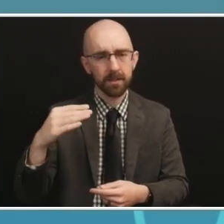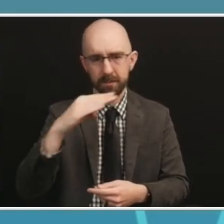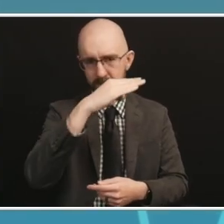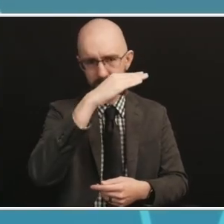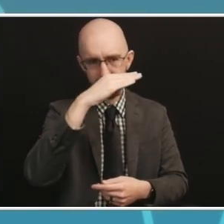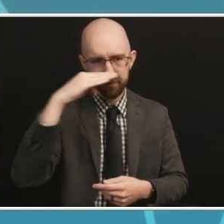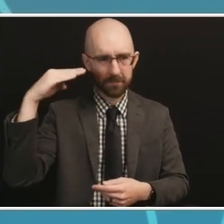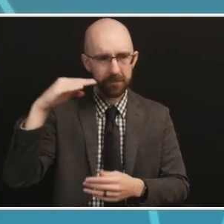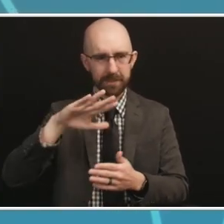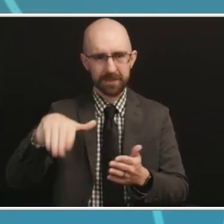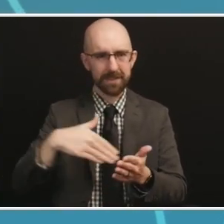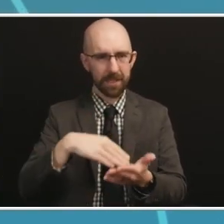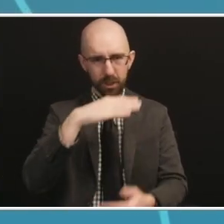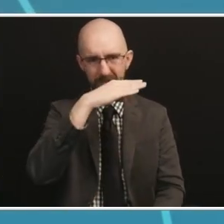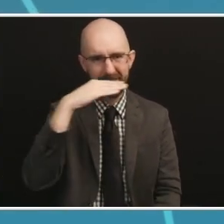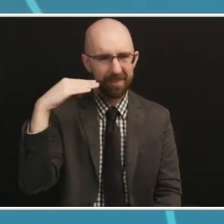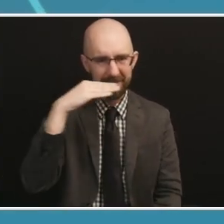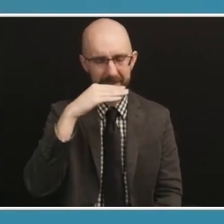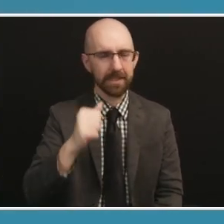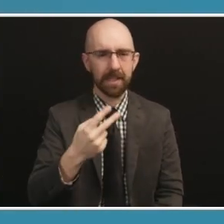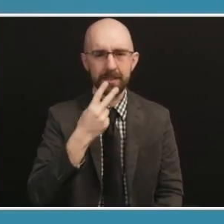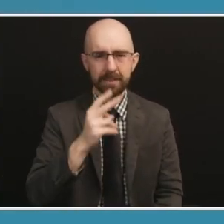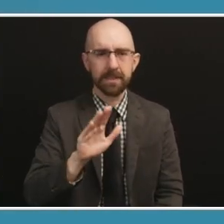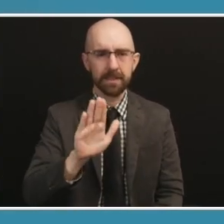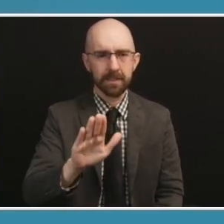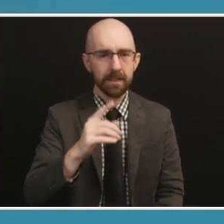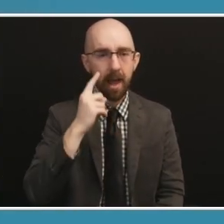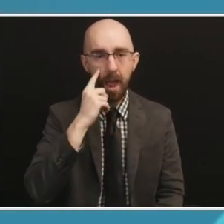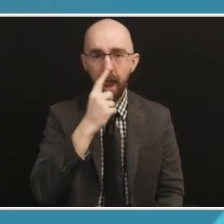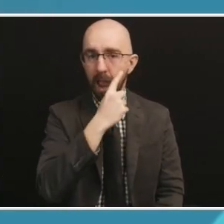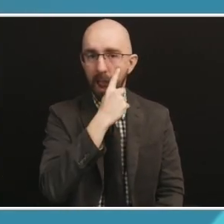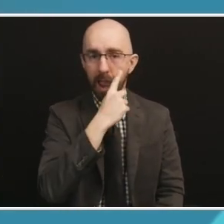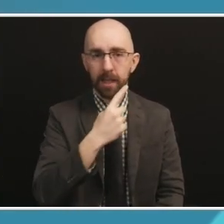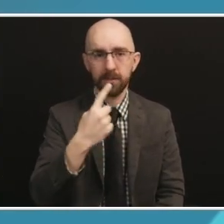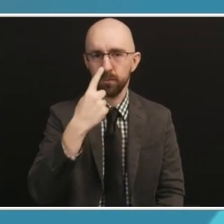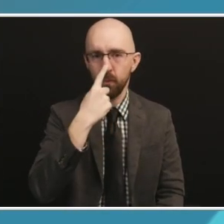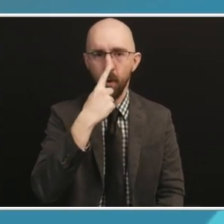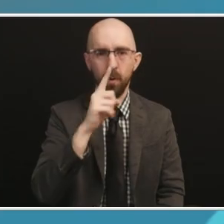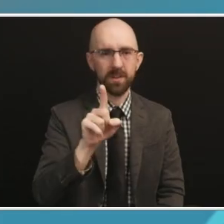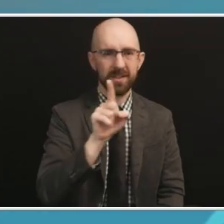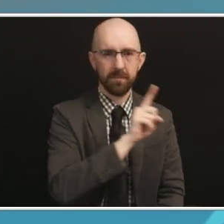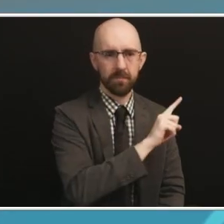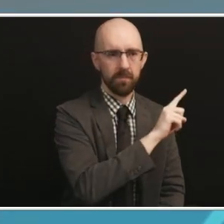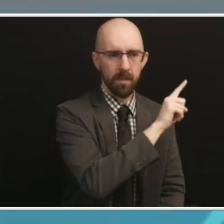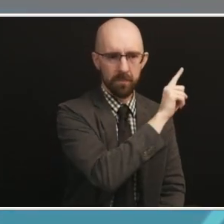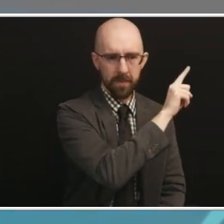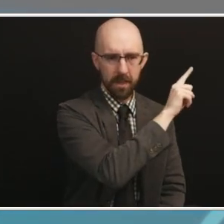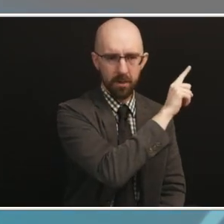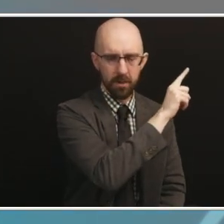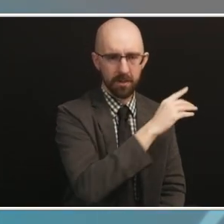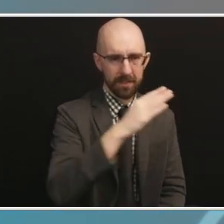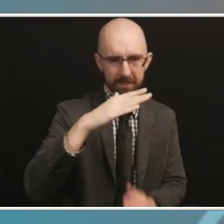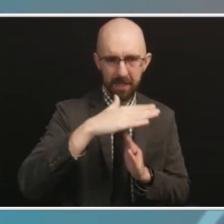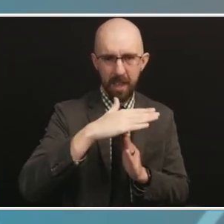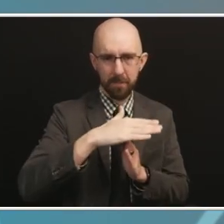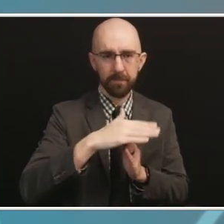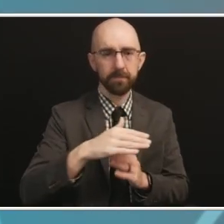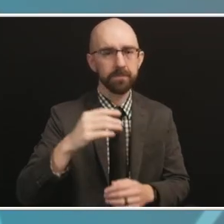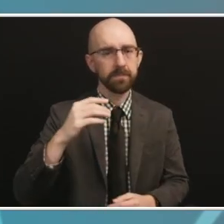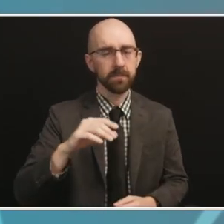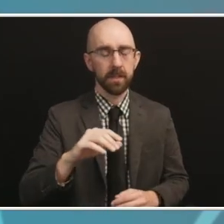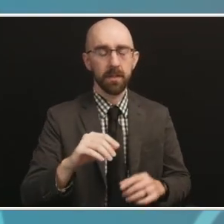like this, and you can see his eyes there and the nose on the front of it, and then the rest of his brain in the picture behind